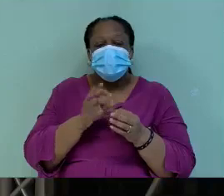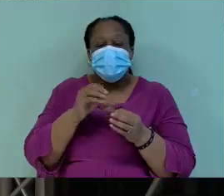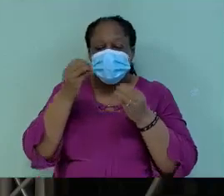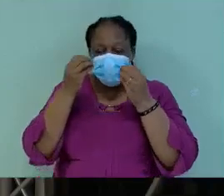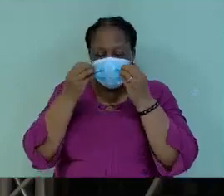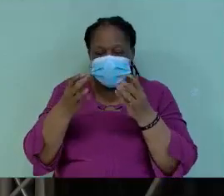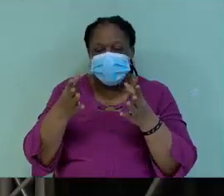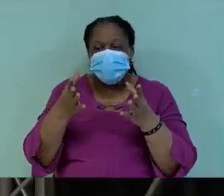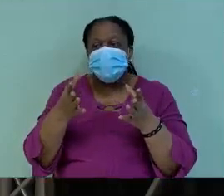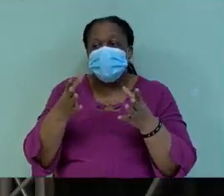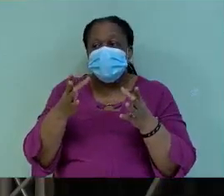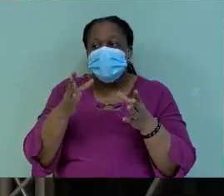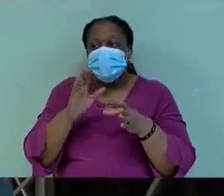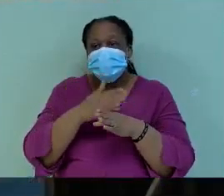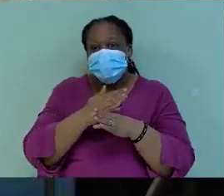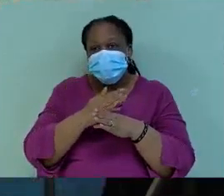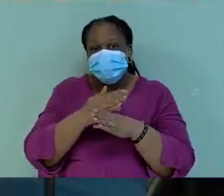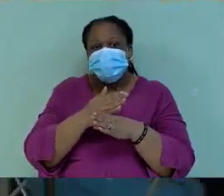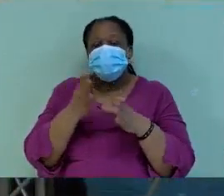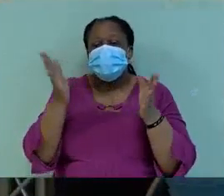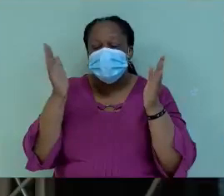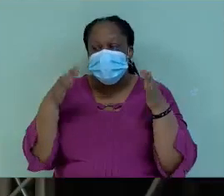Dr. Wilkinson?